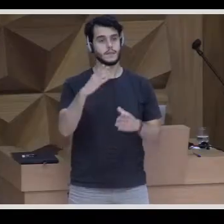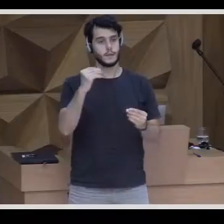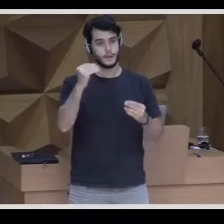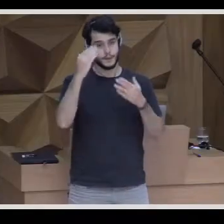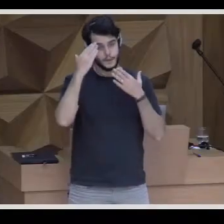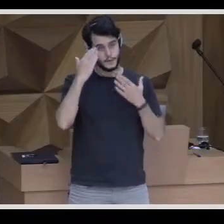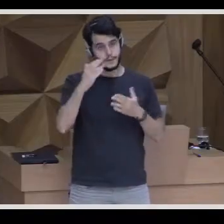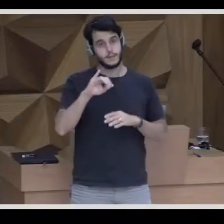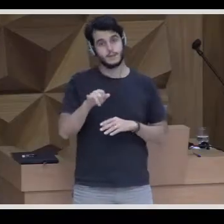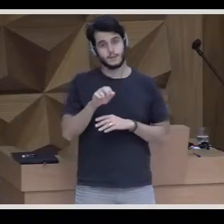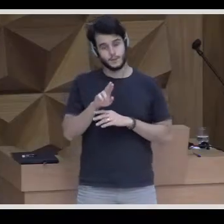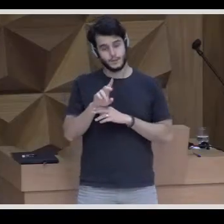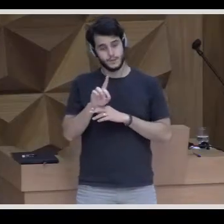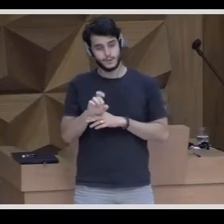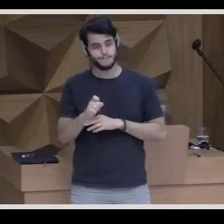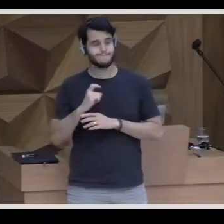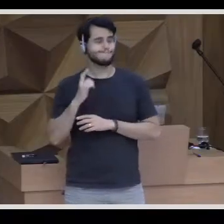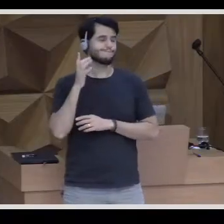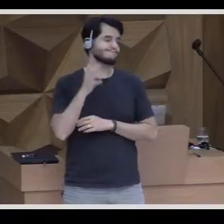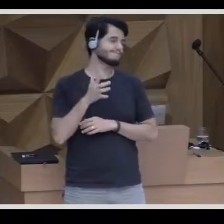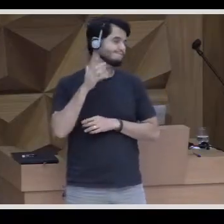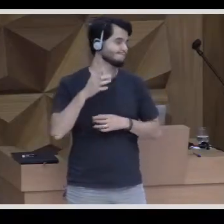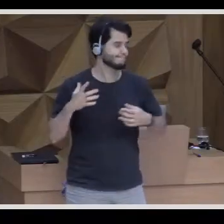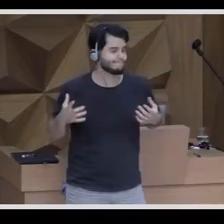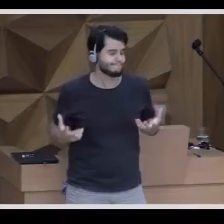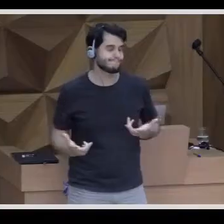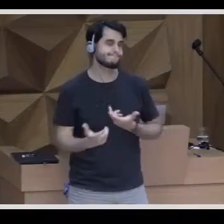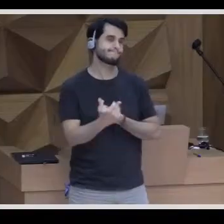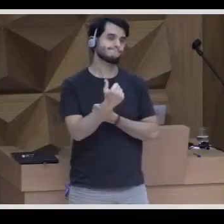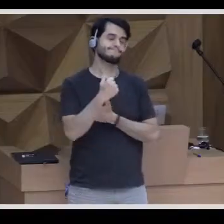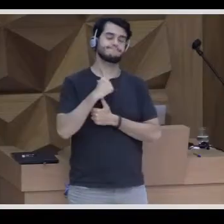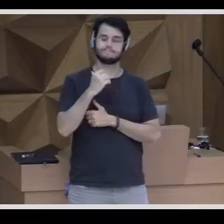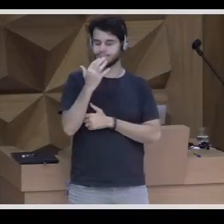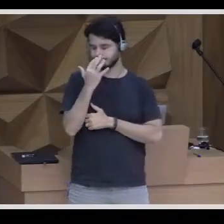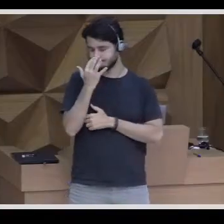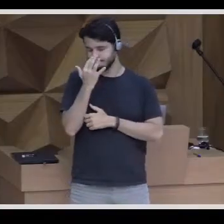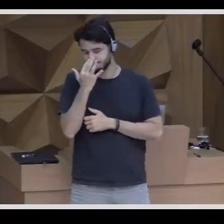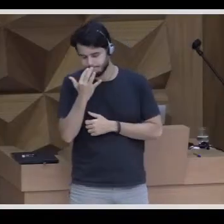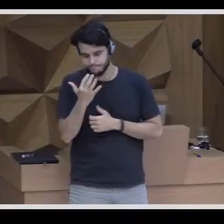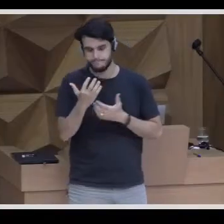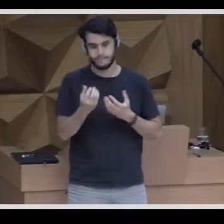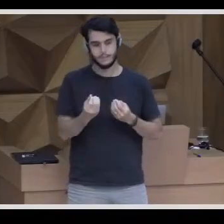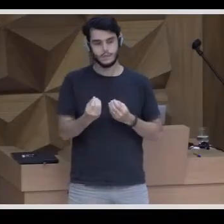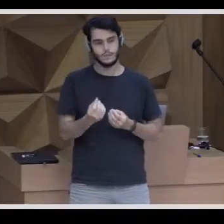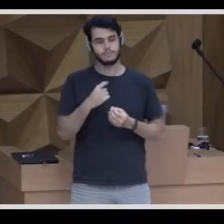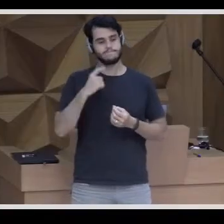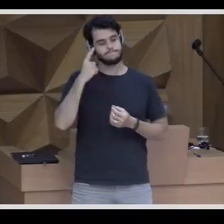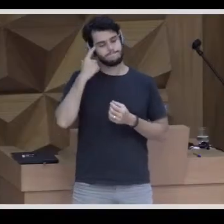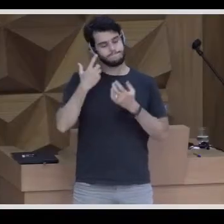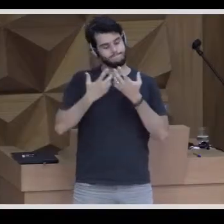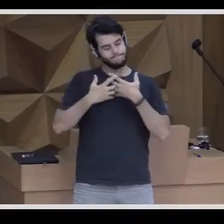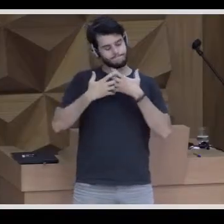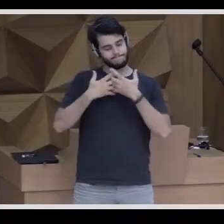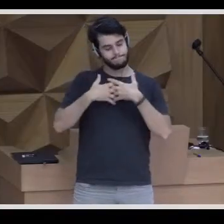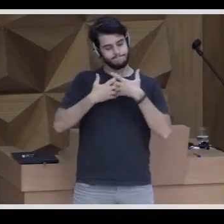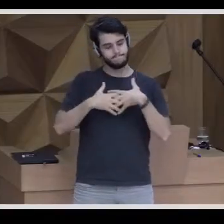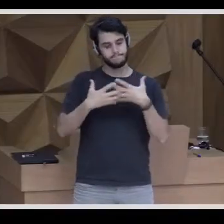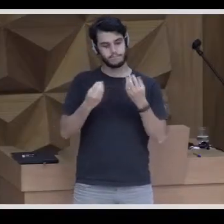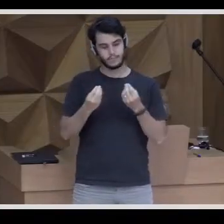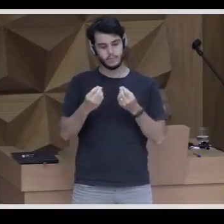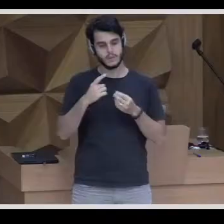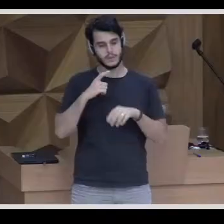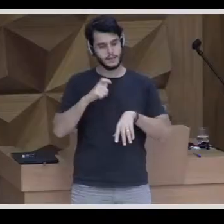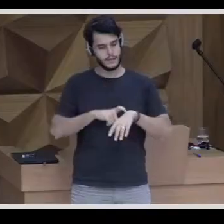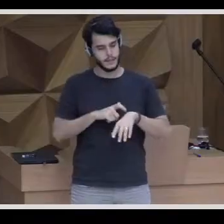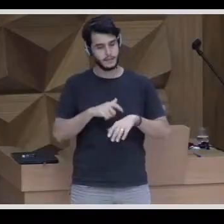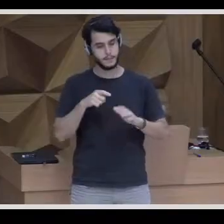talk. It was really inspiring and a lot of good reflection coming from the talk. We do have time for a few questions,